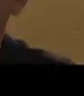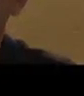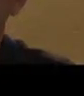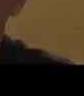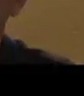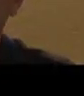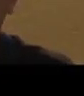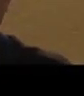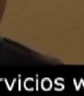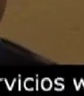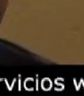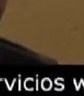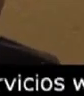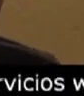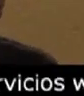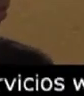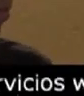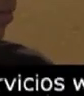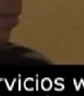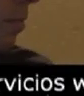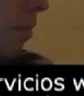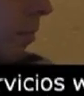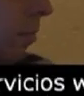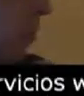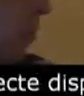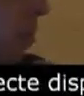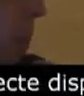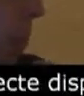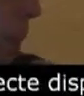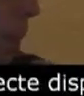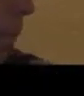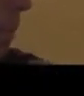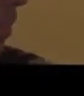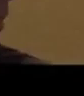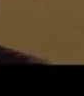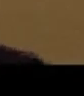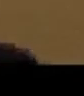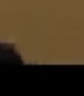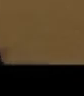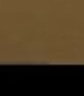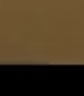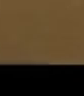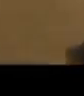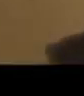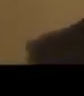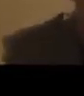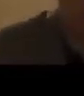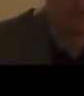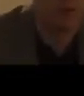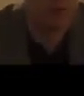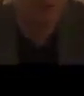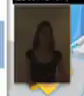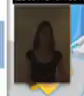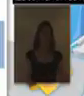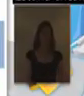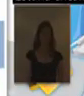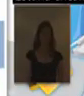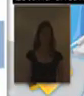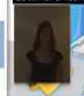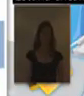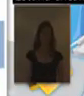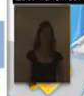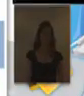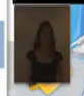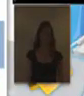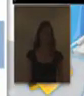links devices amongst themselves. Okay, well, thank you very much. It's now 1:45, and we need to... More